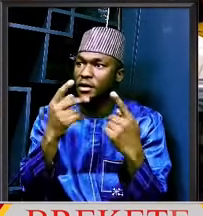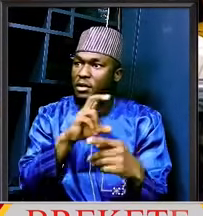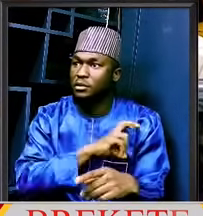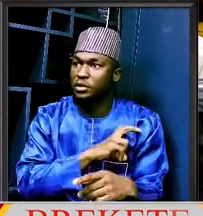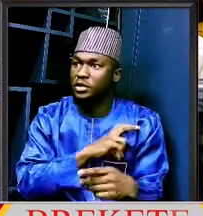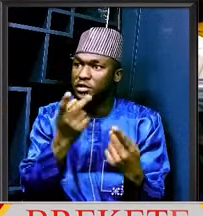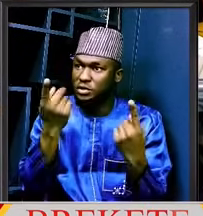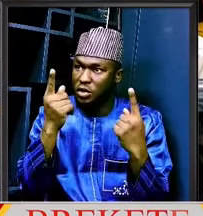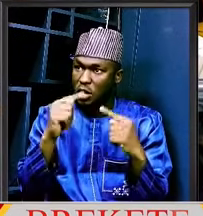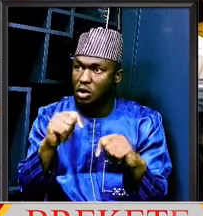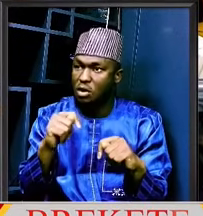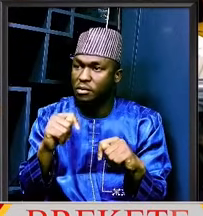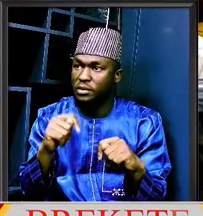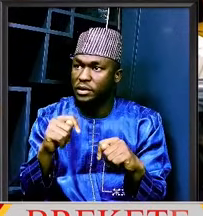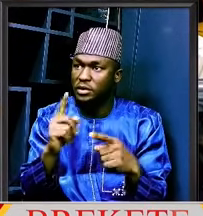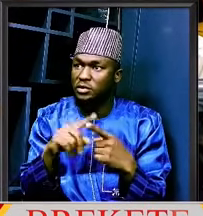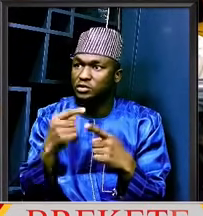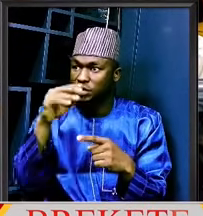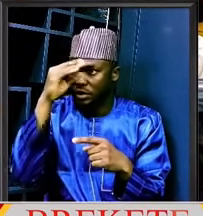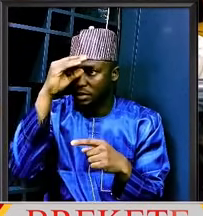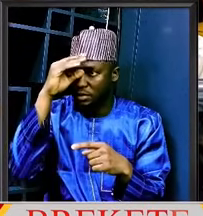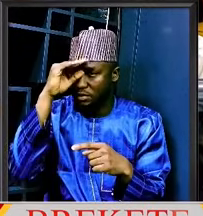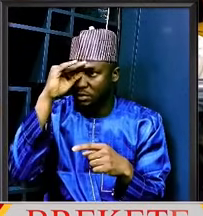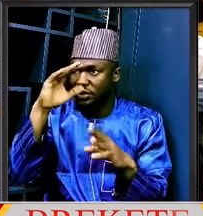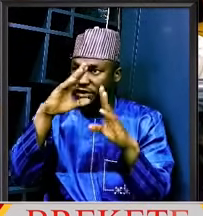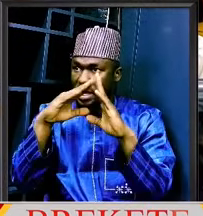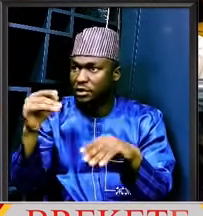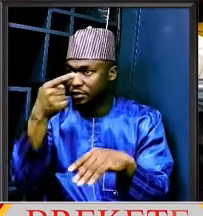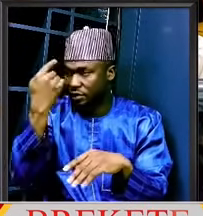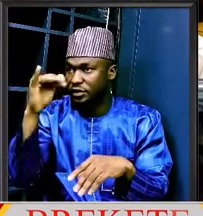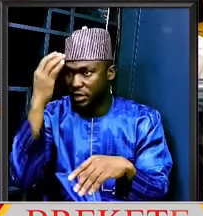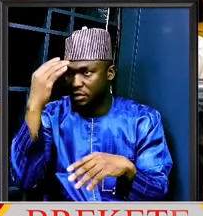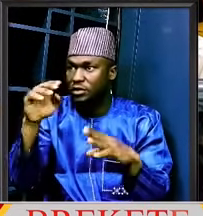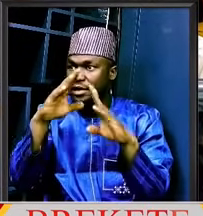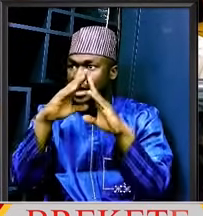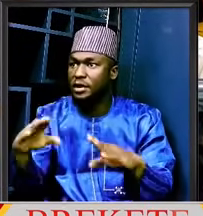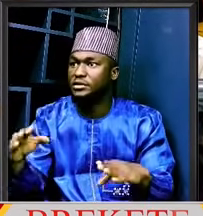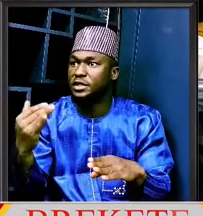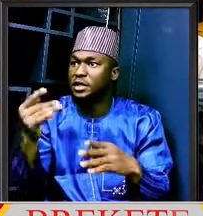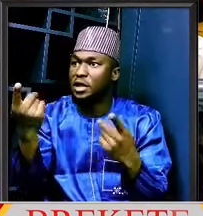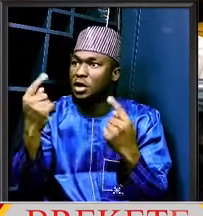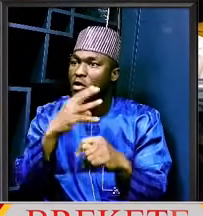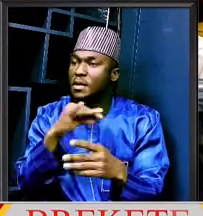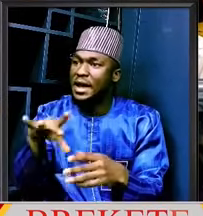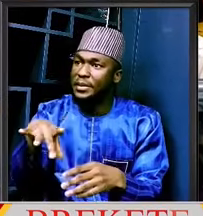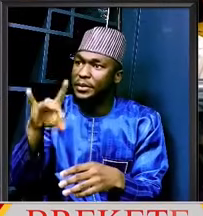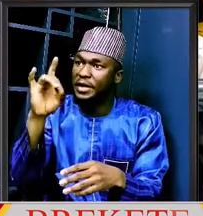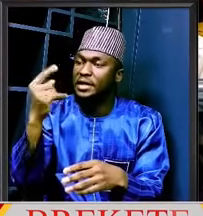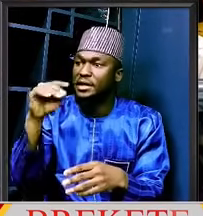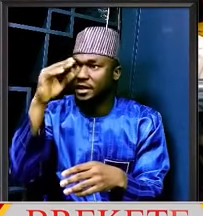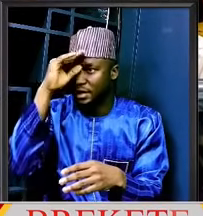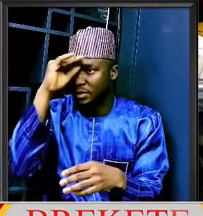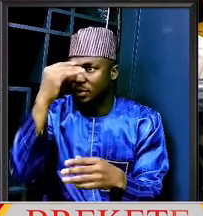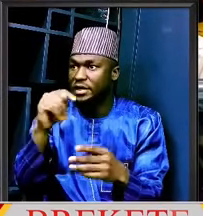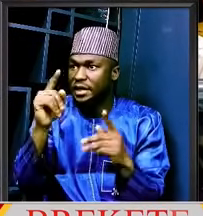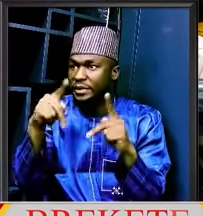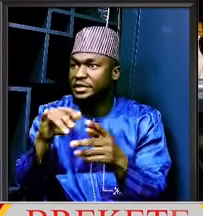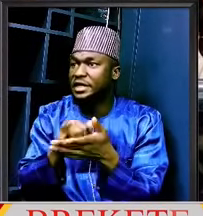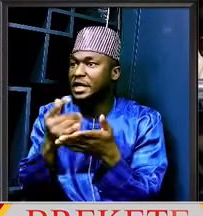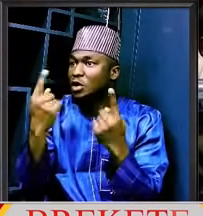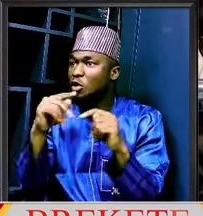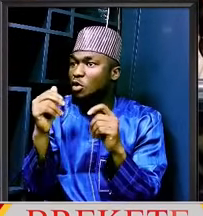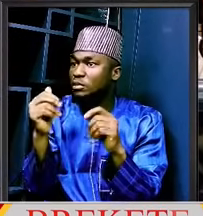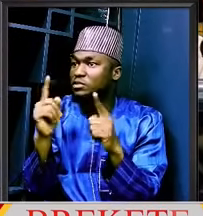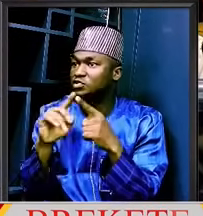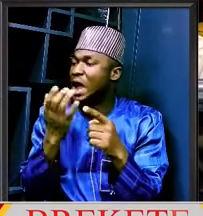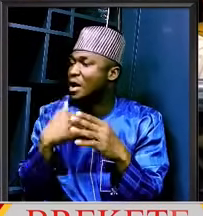came, patrol. Came to the boy's house, because they already knew the boy's house. So they came, picked the boy. That is the person that came to our house